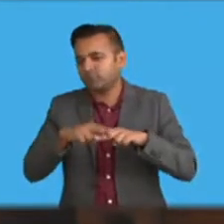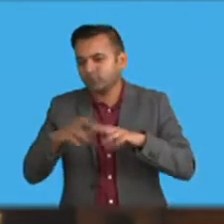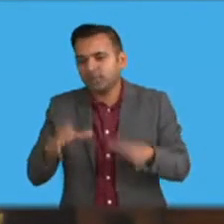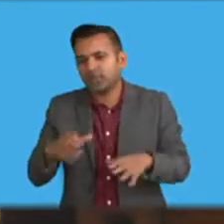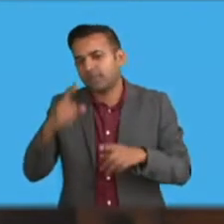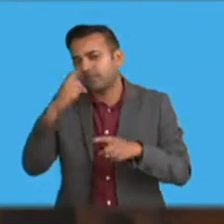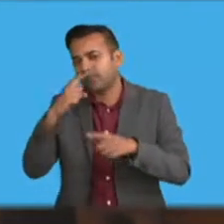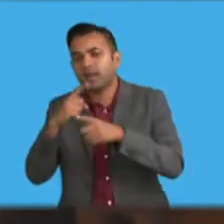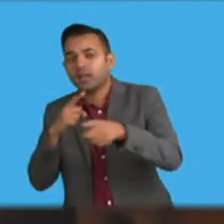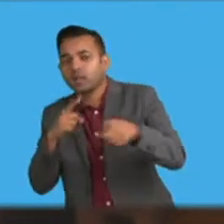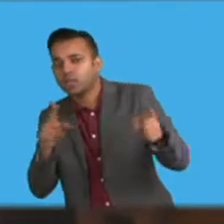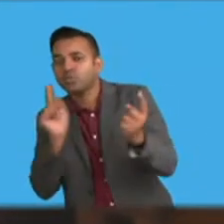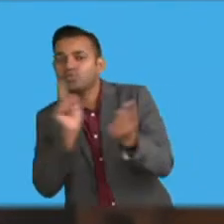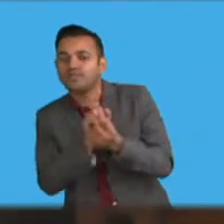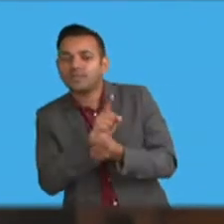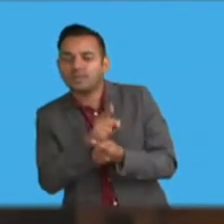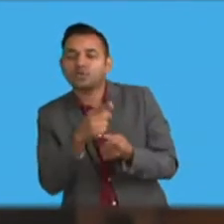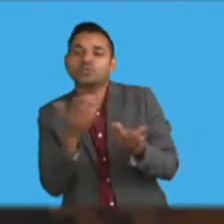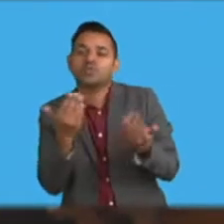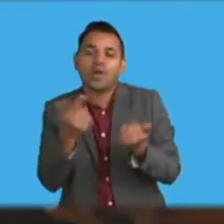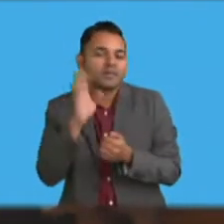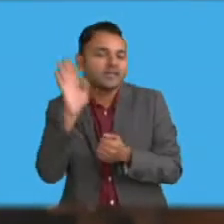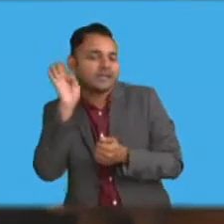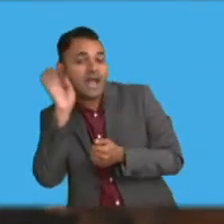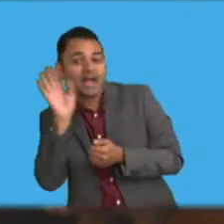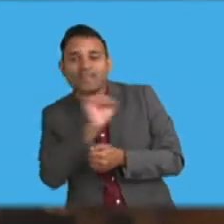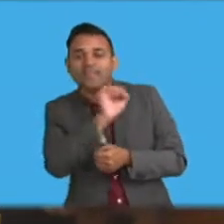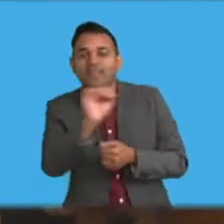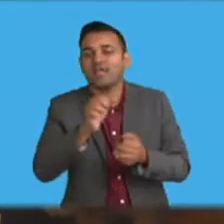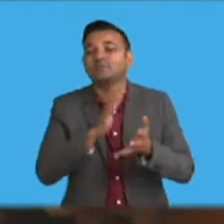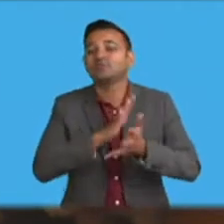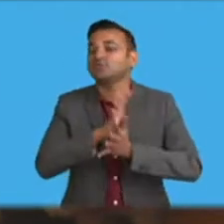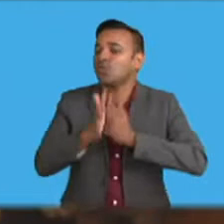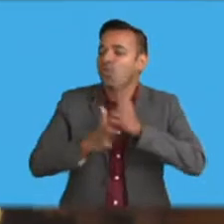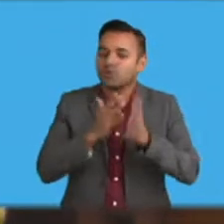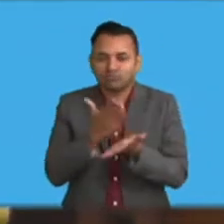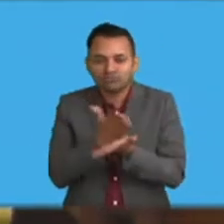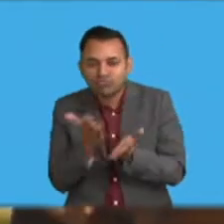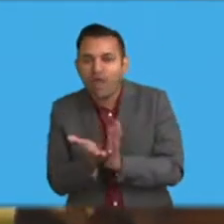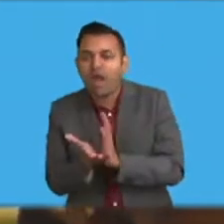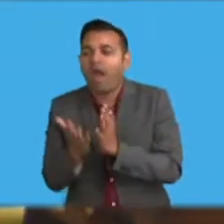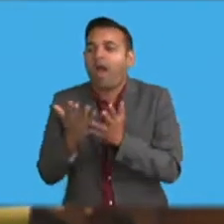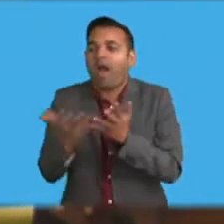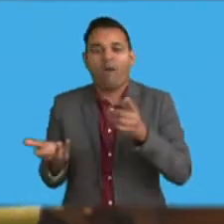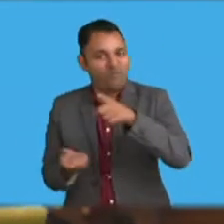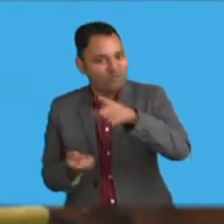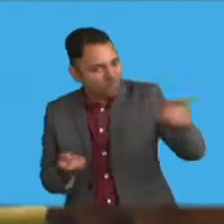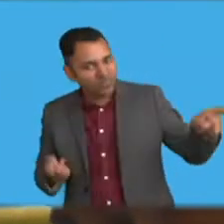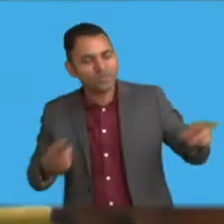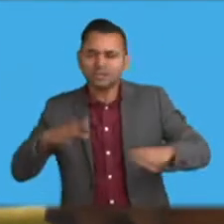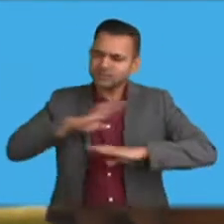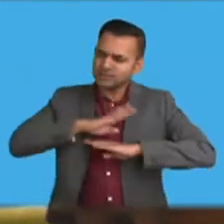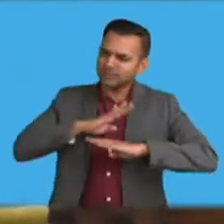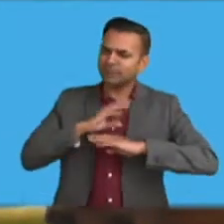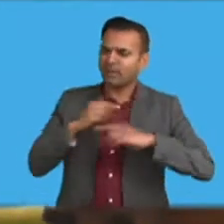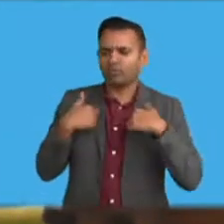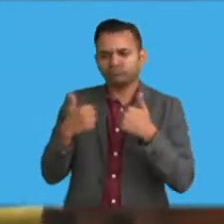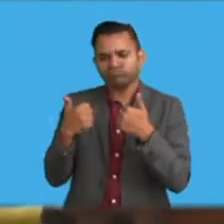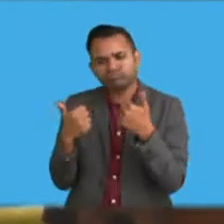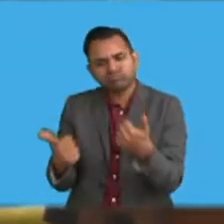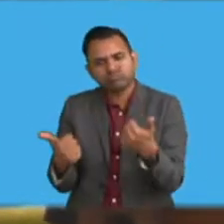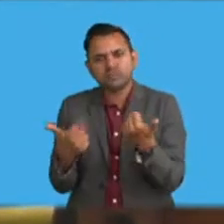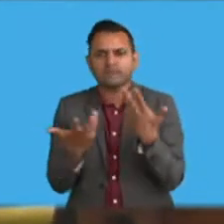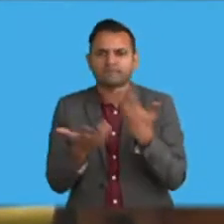first-hand inspirational stories, as well as their satisfaction level with respect to the level of support that has been provided through these